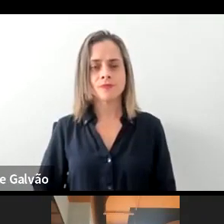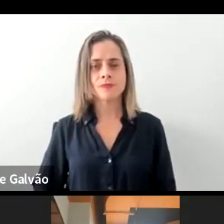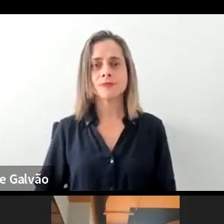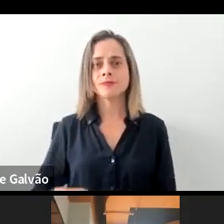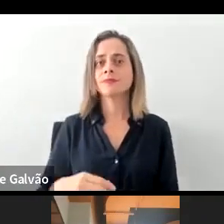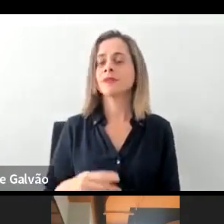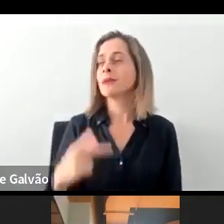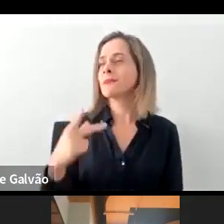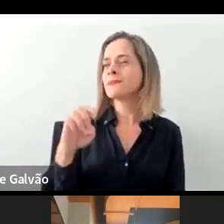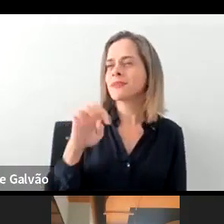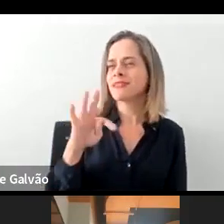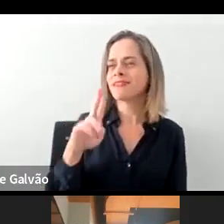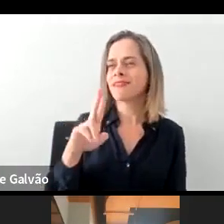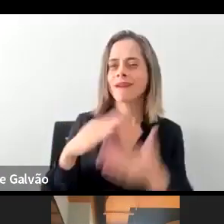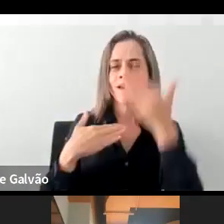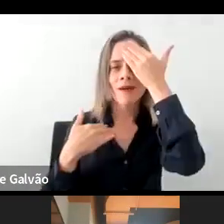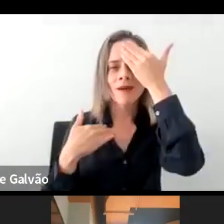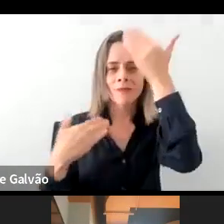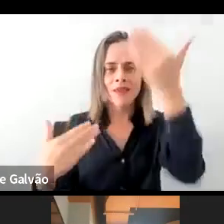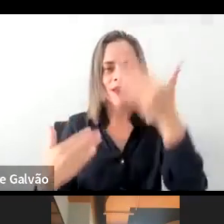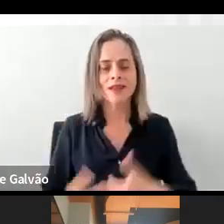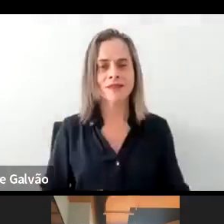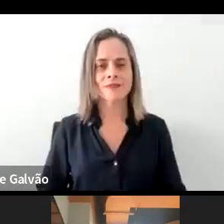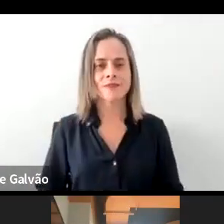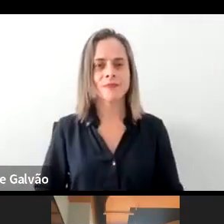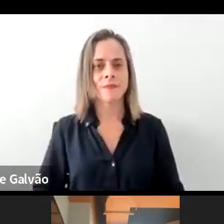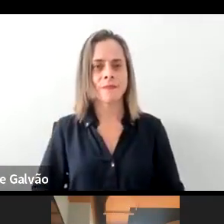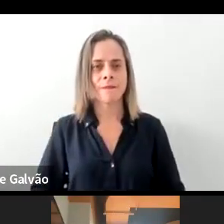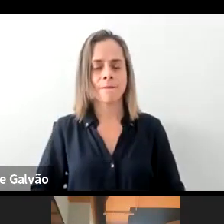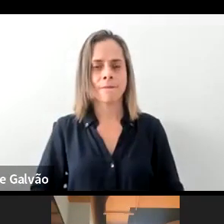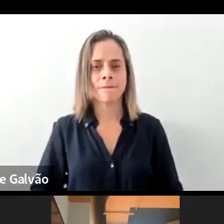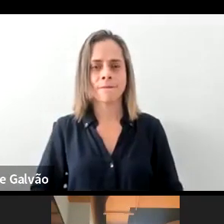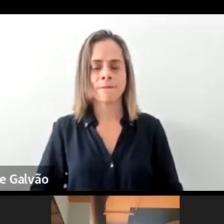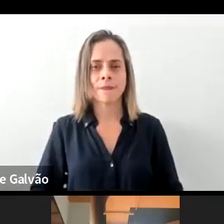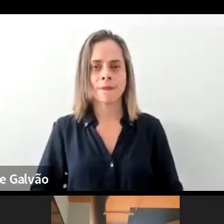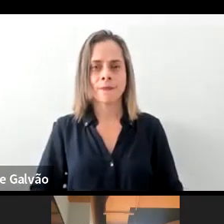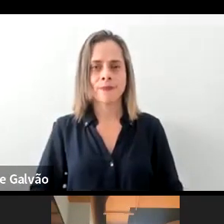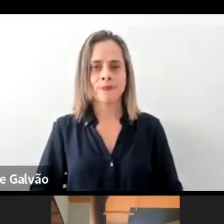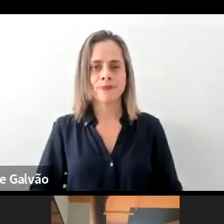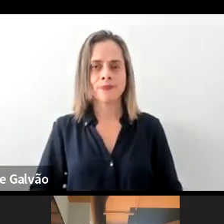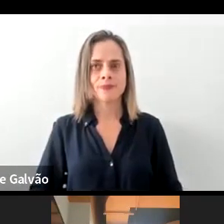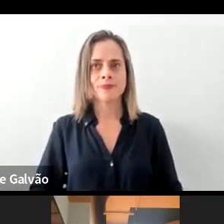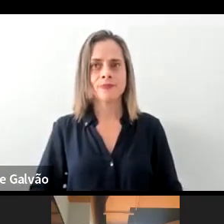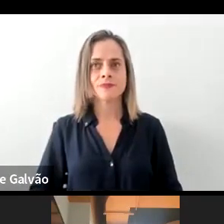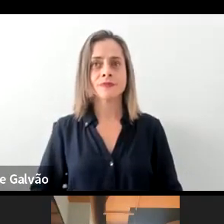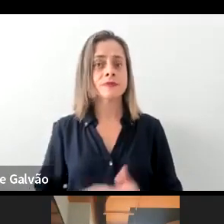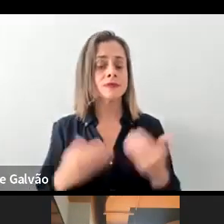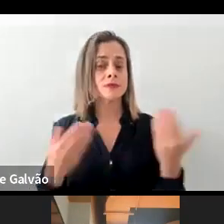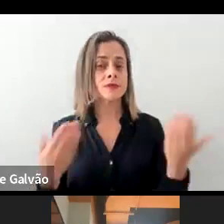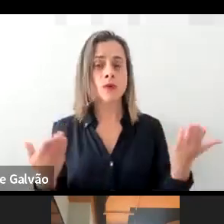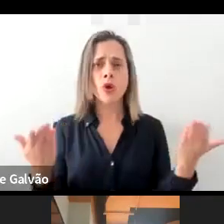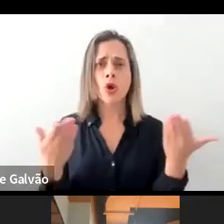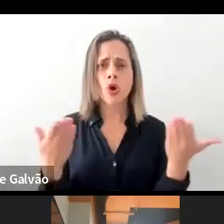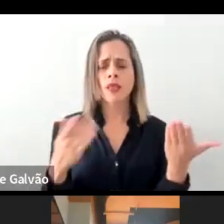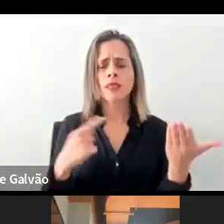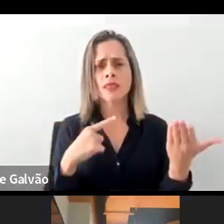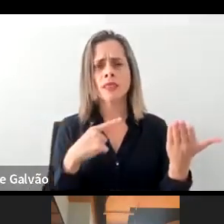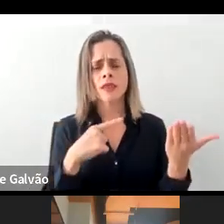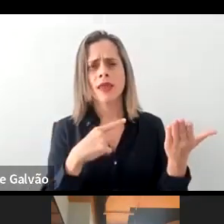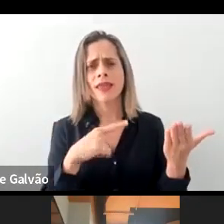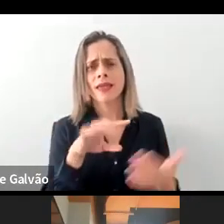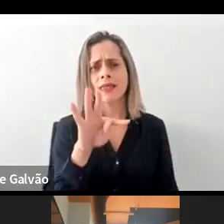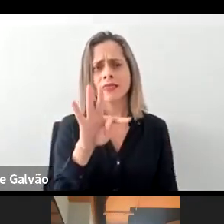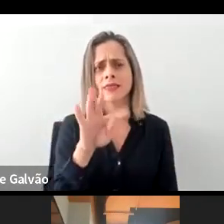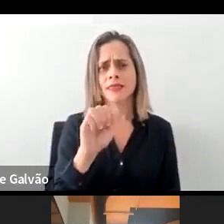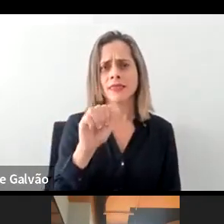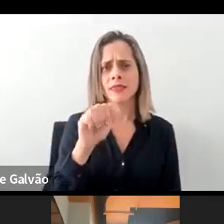Okay, so let's go, or there is another question from Tanya. Tanya, uh-huh. could you ask your